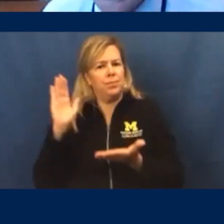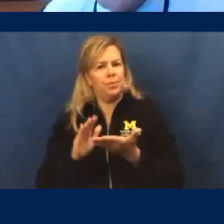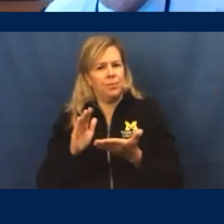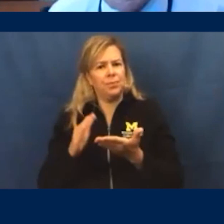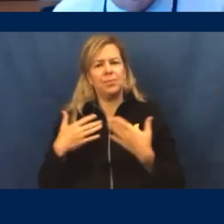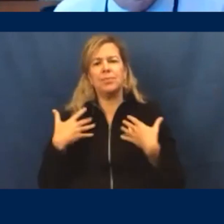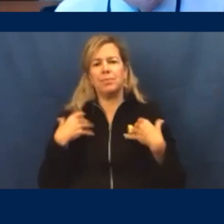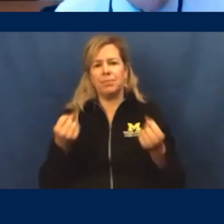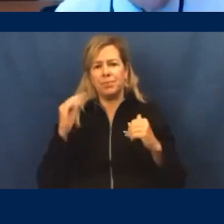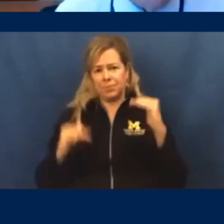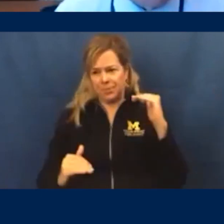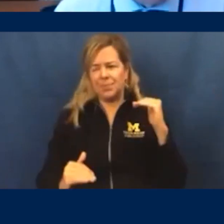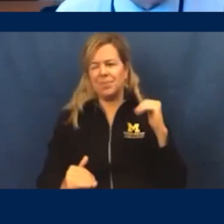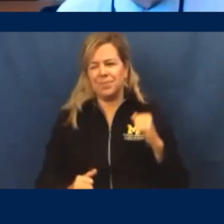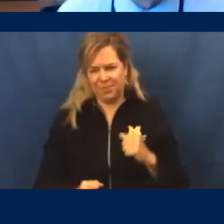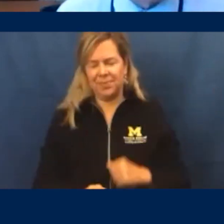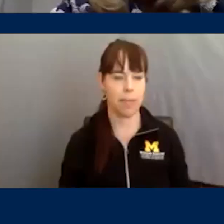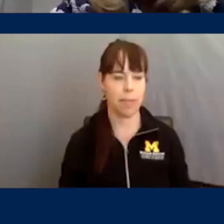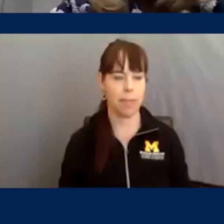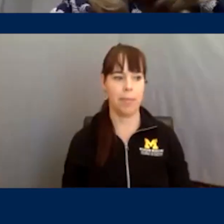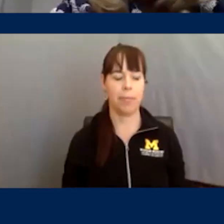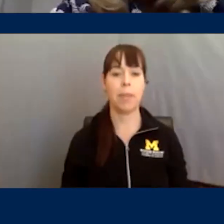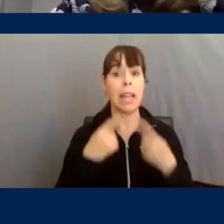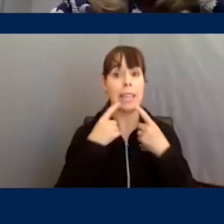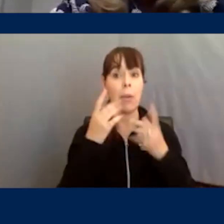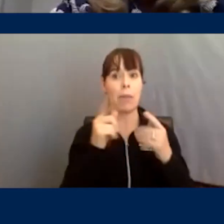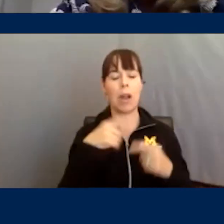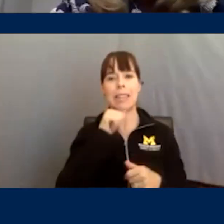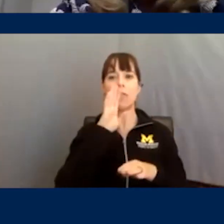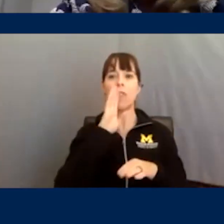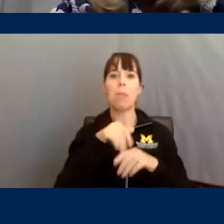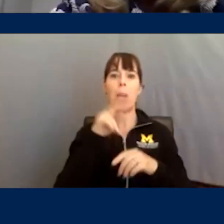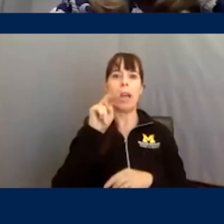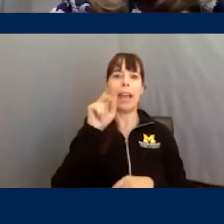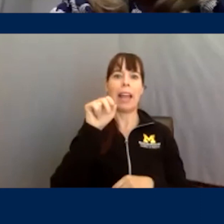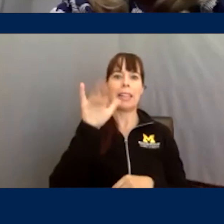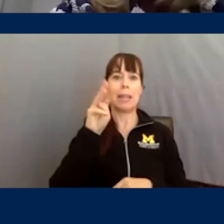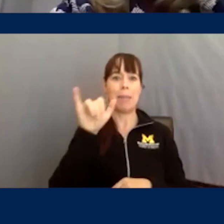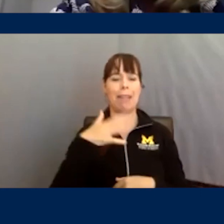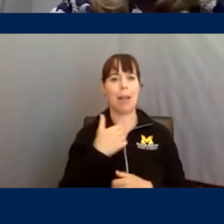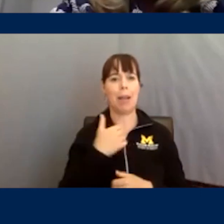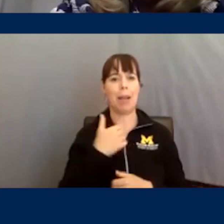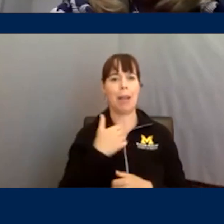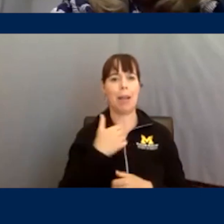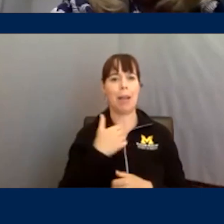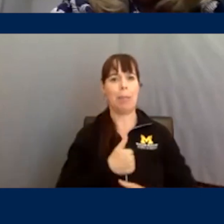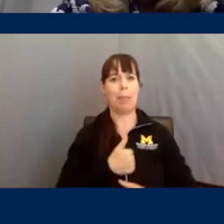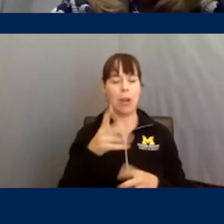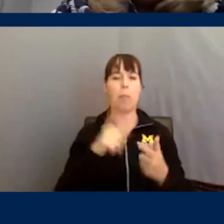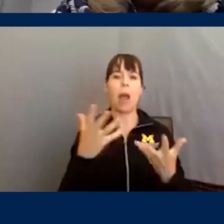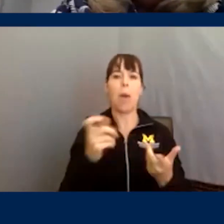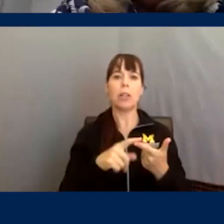Thank you. And when I announced everyone, I didn't call Dr. Nancy May, so I apologize for that. But I want to